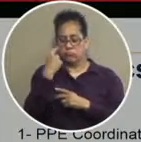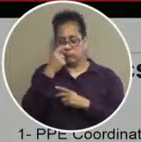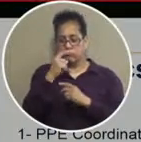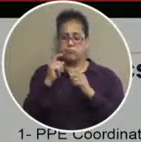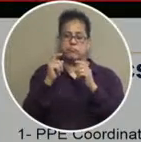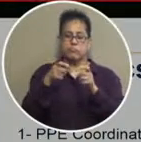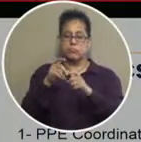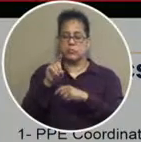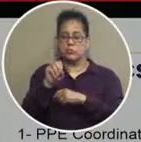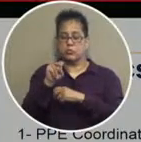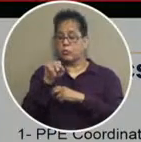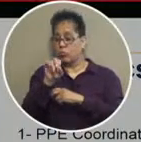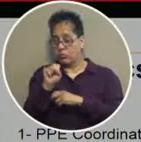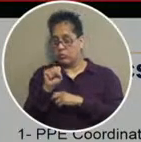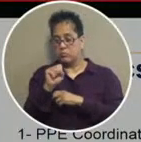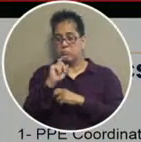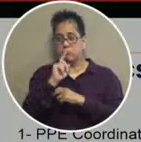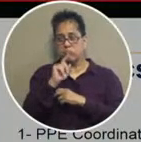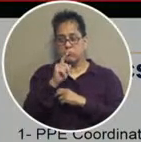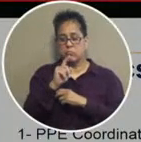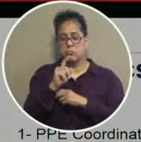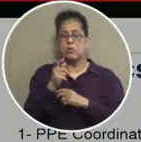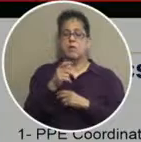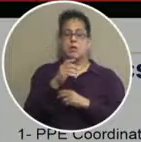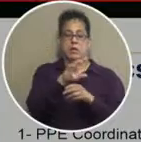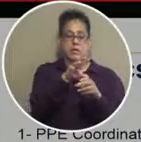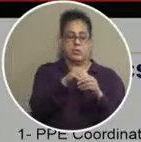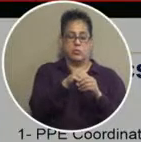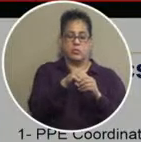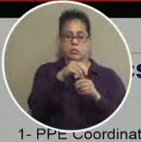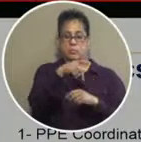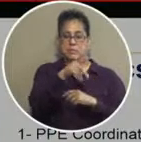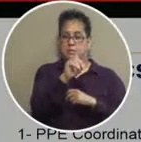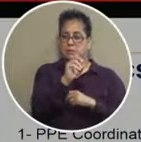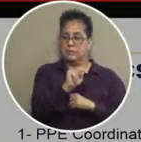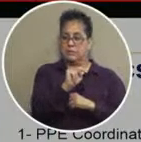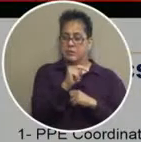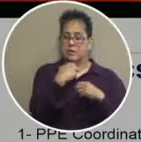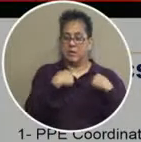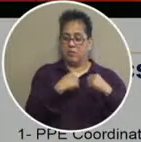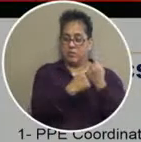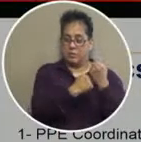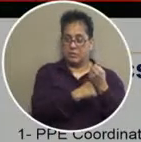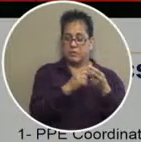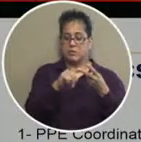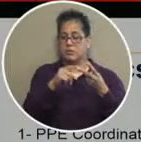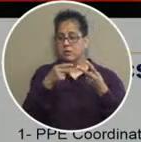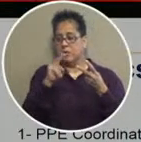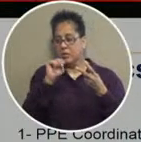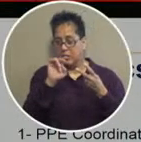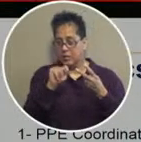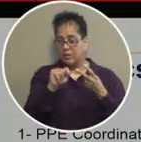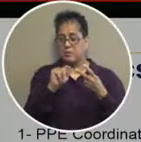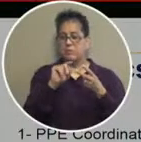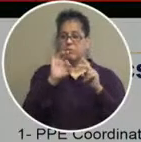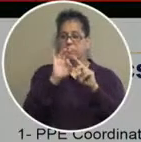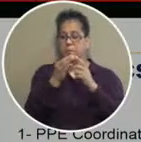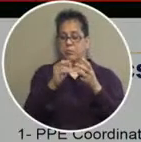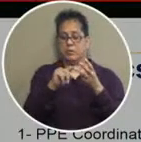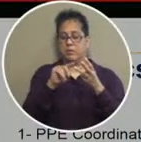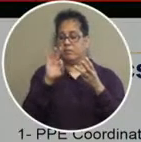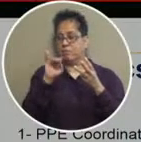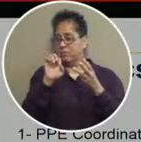without whom this partnership would not be possible, including the Paso del Norte Health Foundation, the Hunt Family Foundation, the Foster